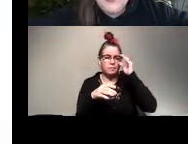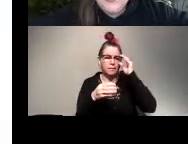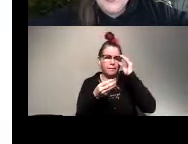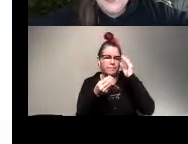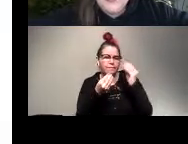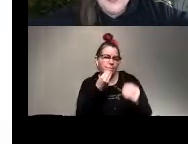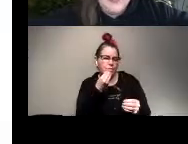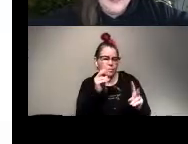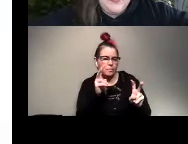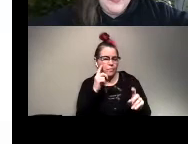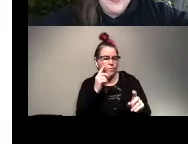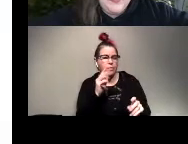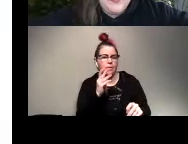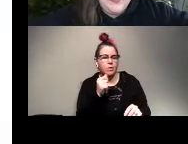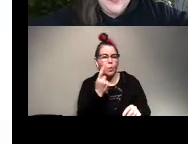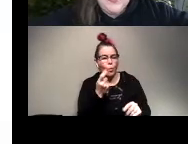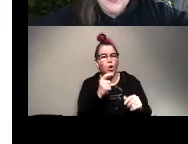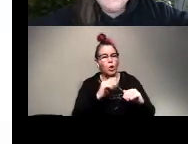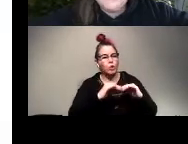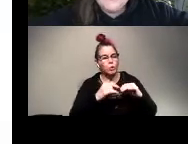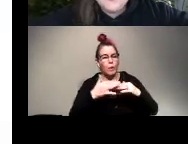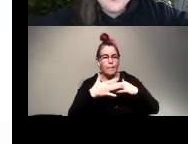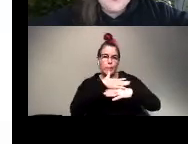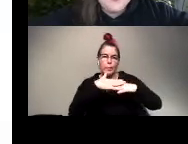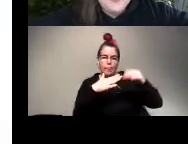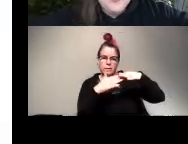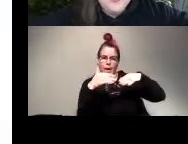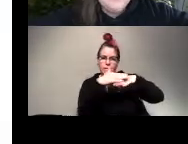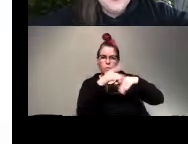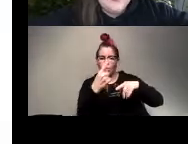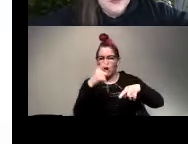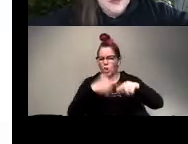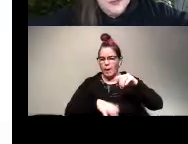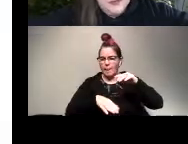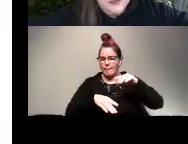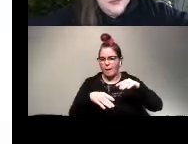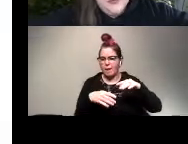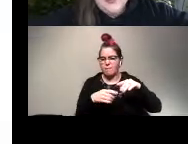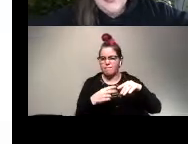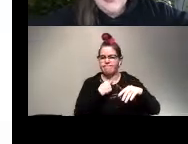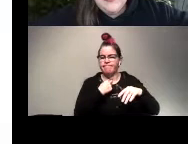bacteria, one that they could swim around in on top and one that they couldn't on the bottom. And on the